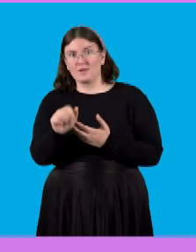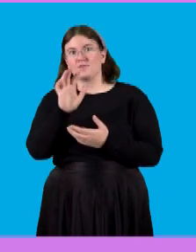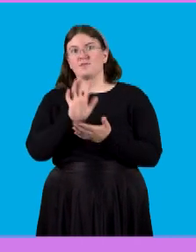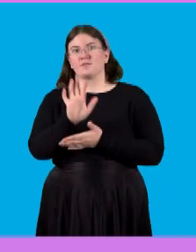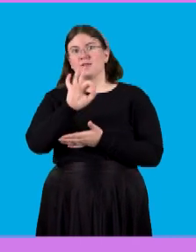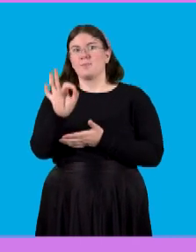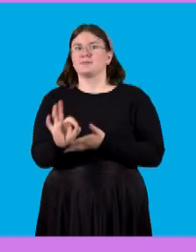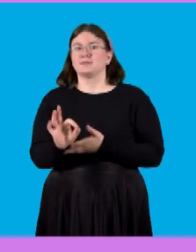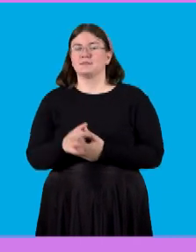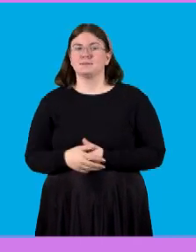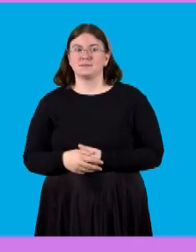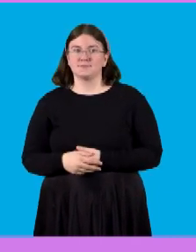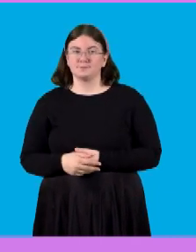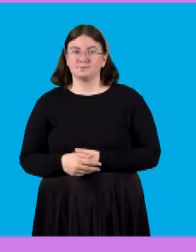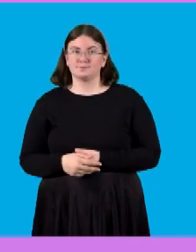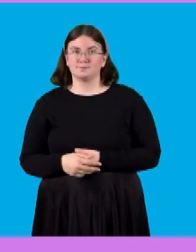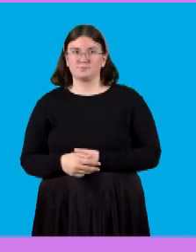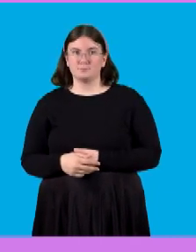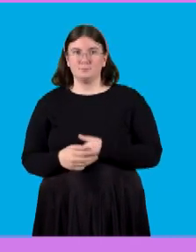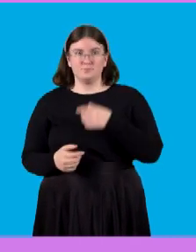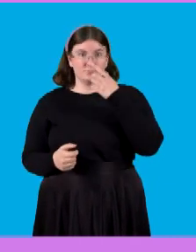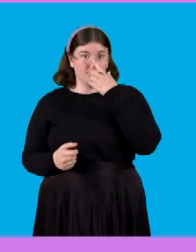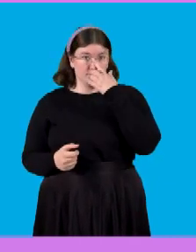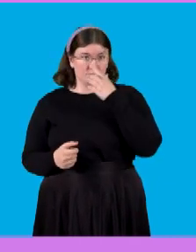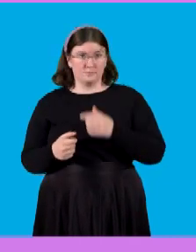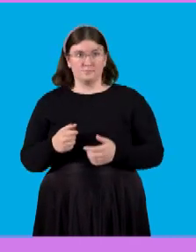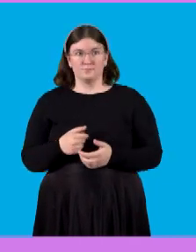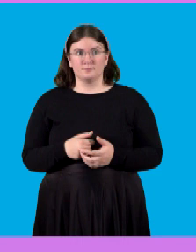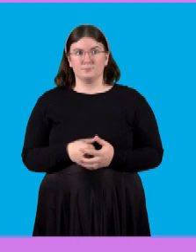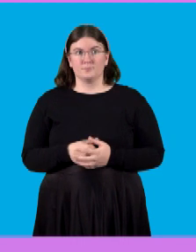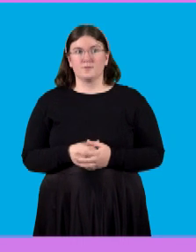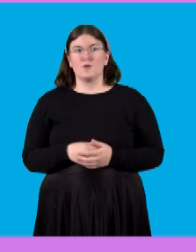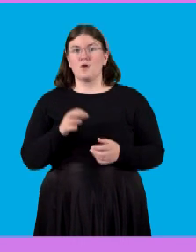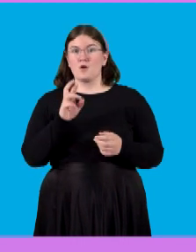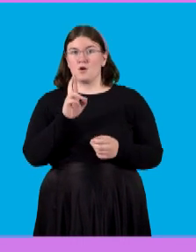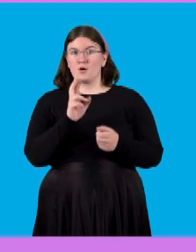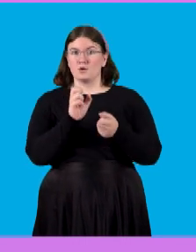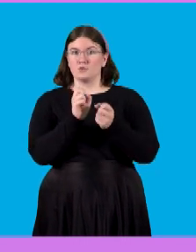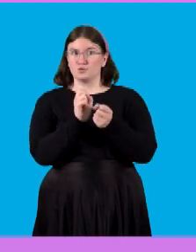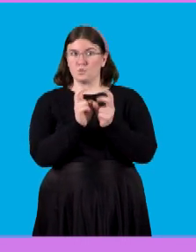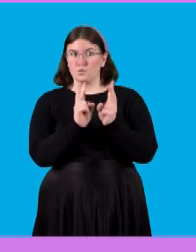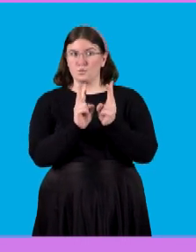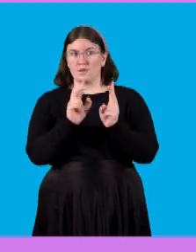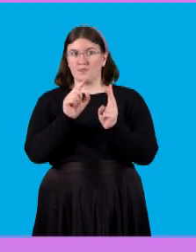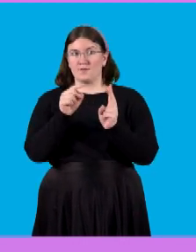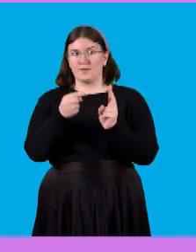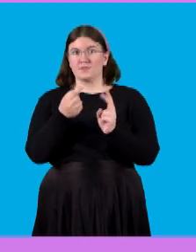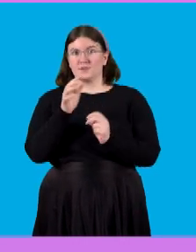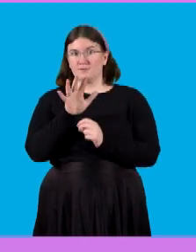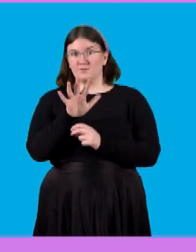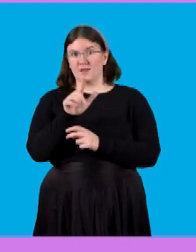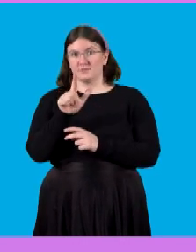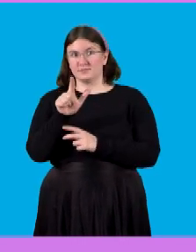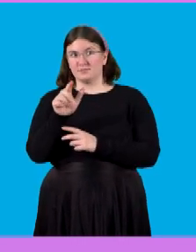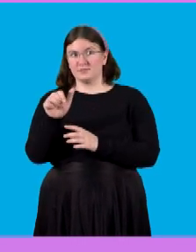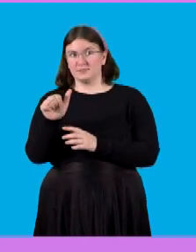12,576 Rand and 65 cents, and I'll divide that by 1,15. Right, the 1,15